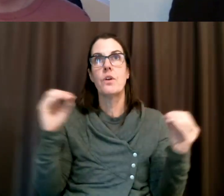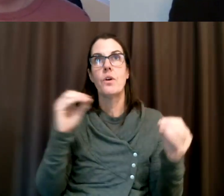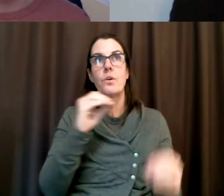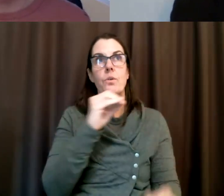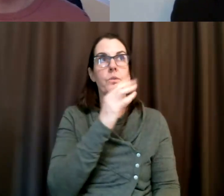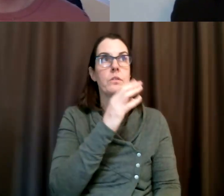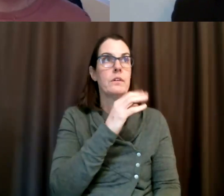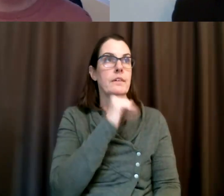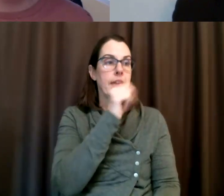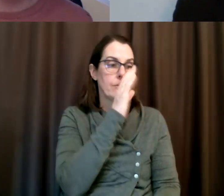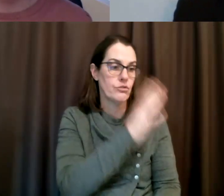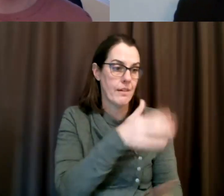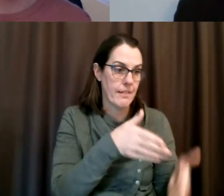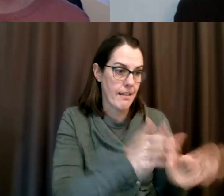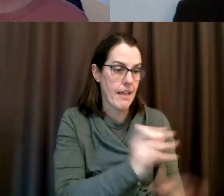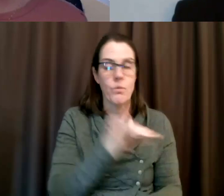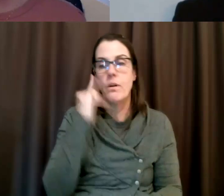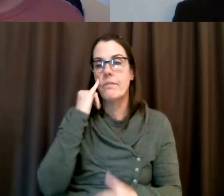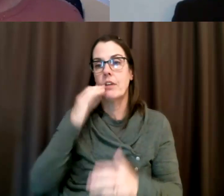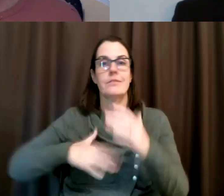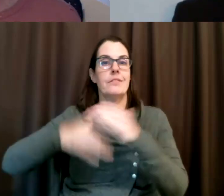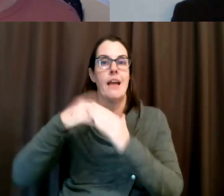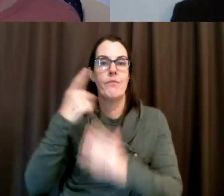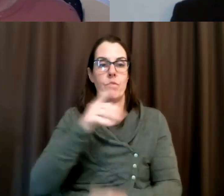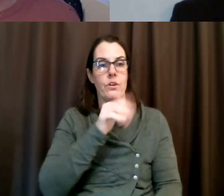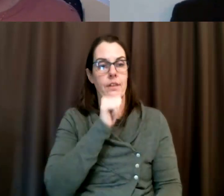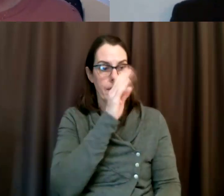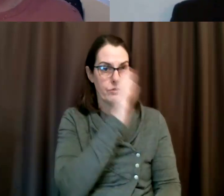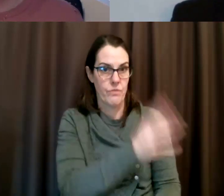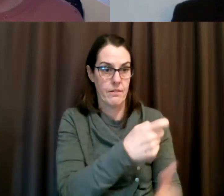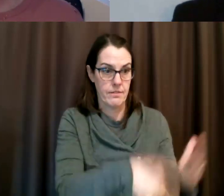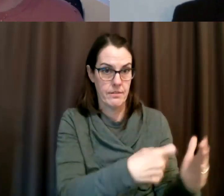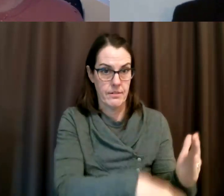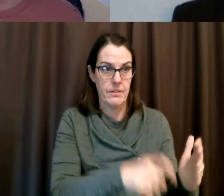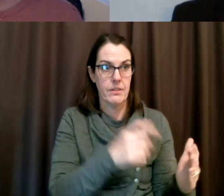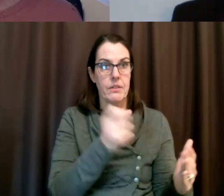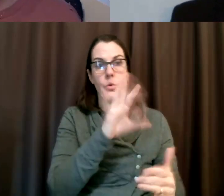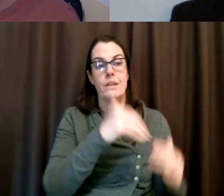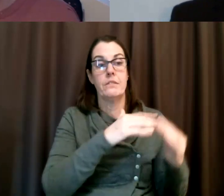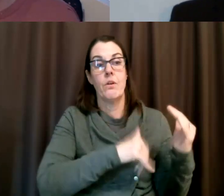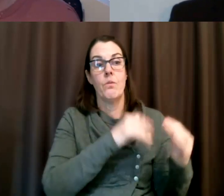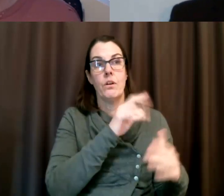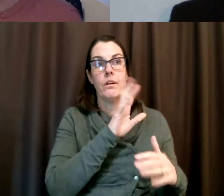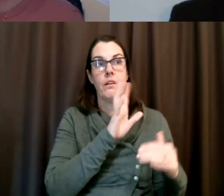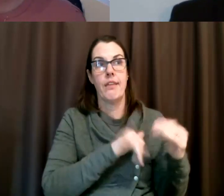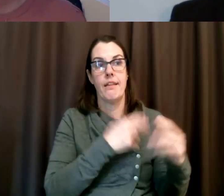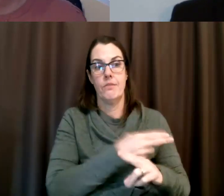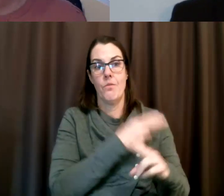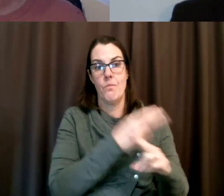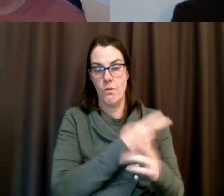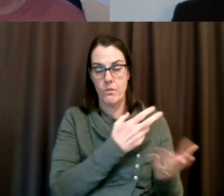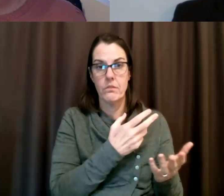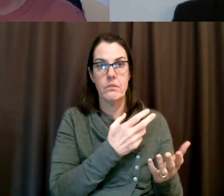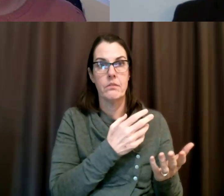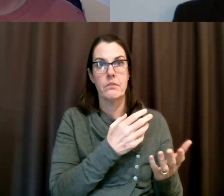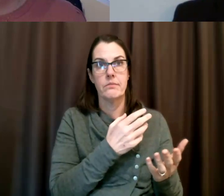or or if there's a cap on indirect that is lower than what you normally use, or fringe isn't allowed,